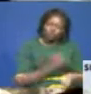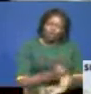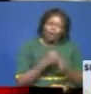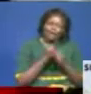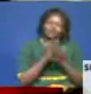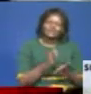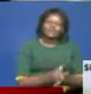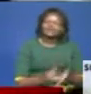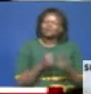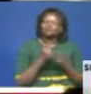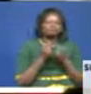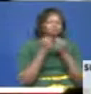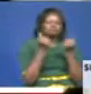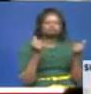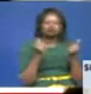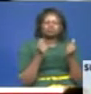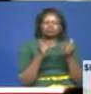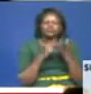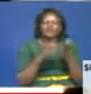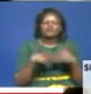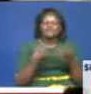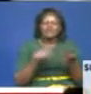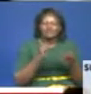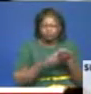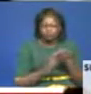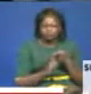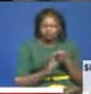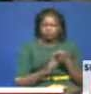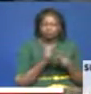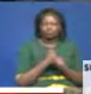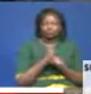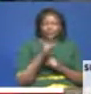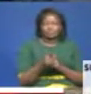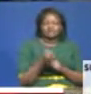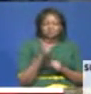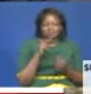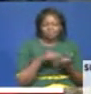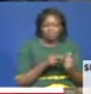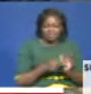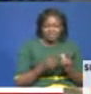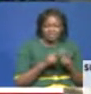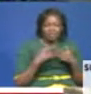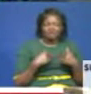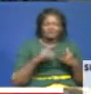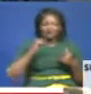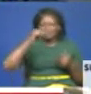only competent contractors mm-hmm. are given the right to undertake this kind of a project. And then we have got the county